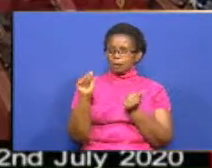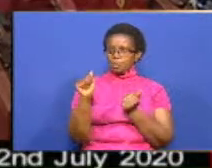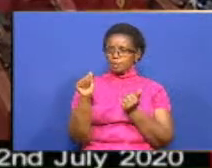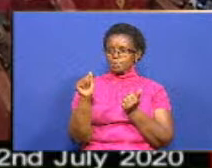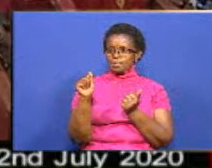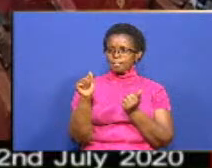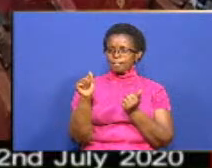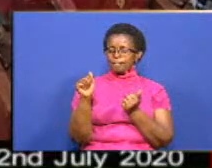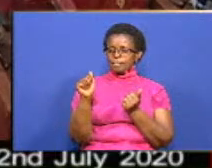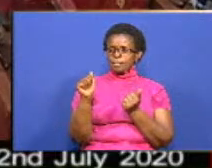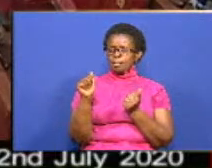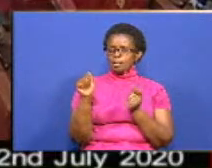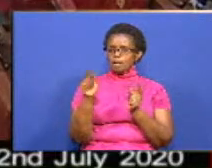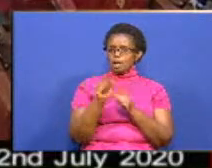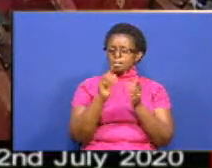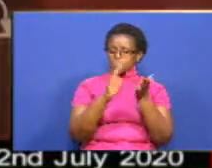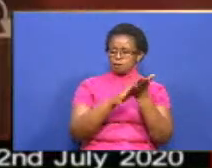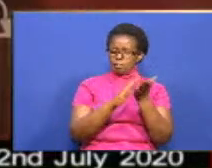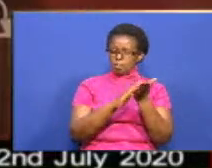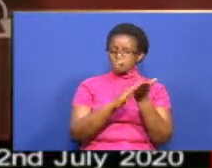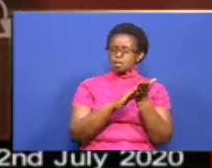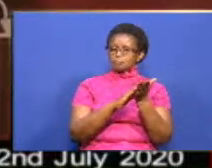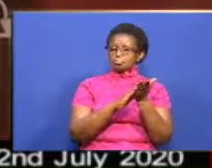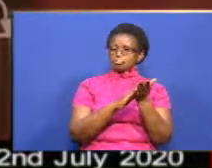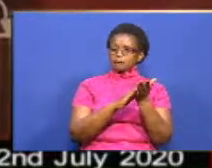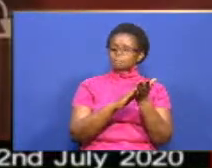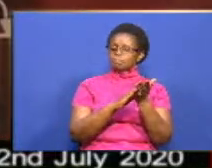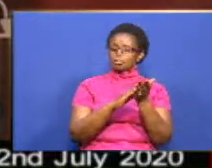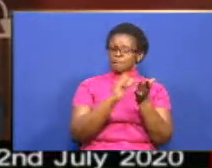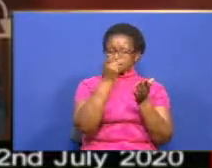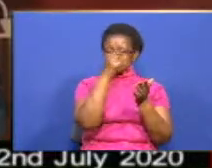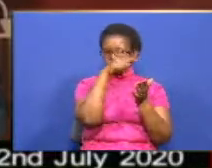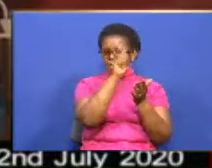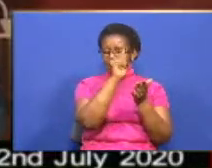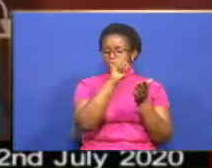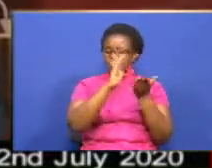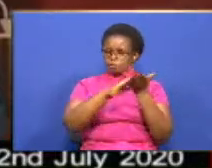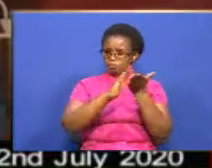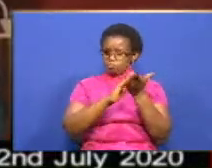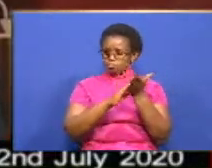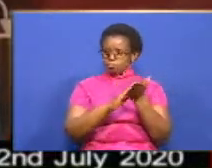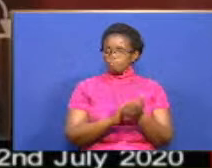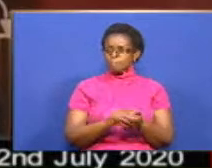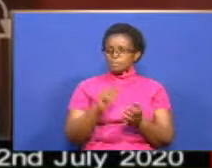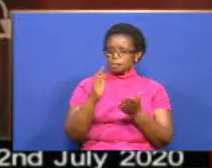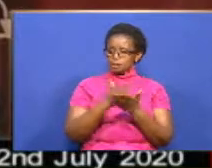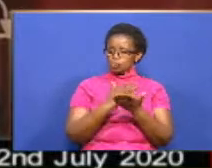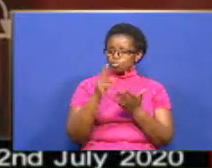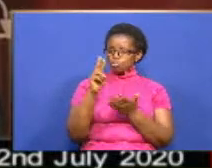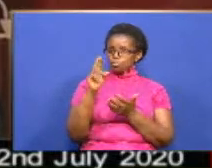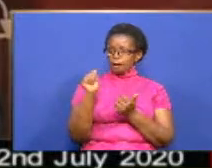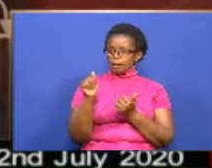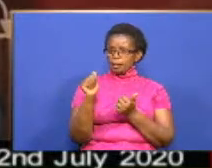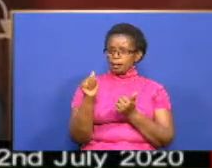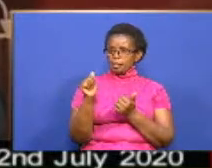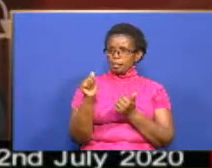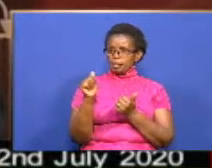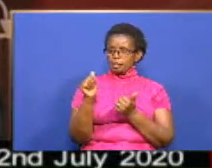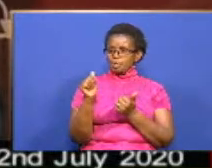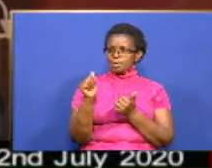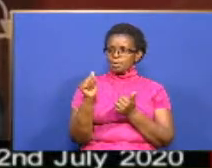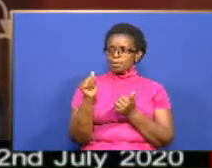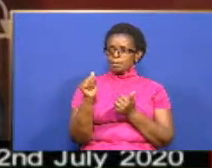as recommended by the President Memoranda. Section 2A, that notwithstanding